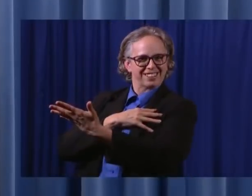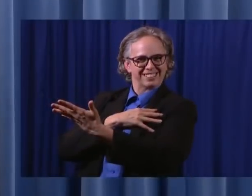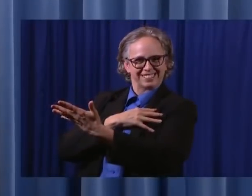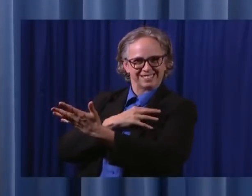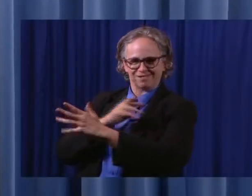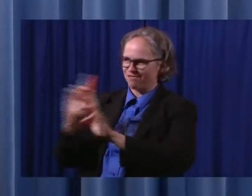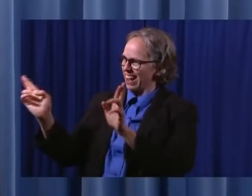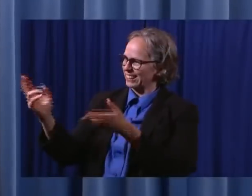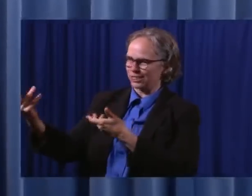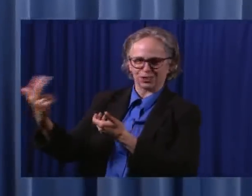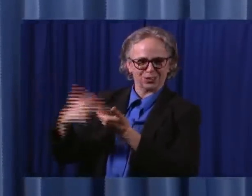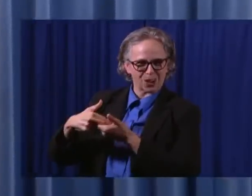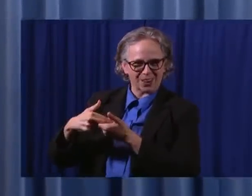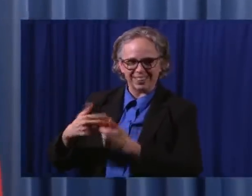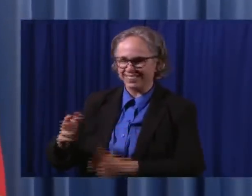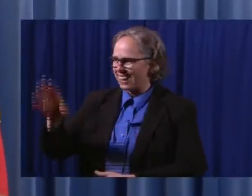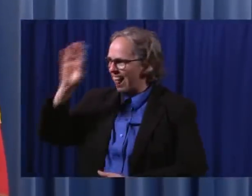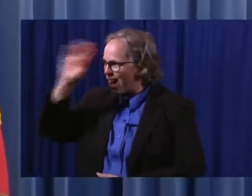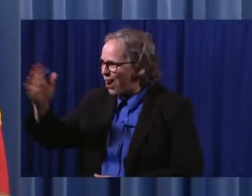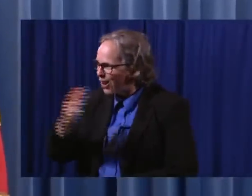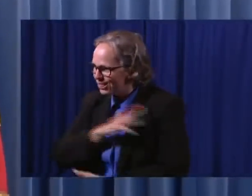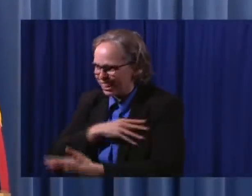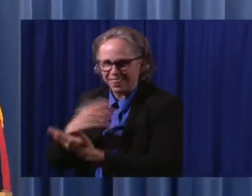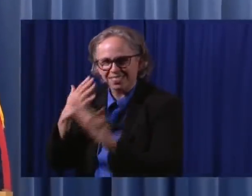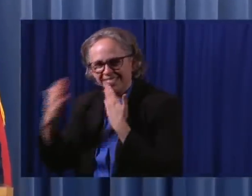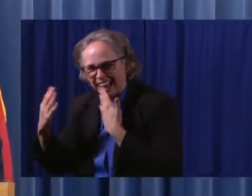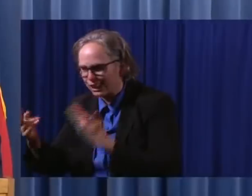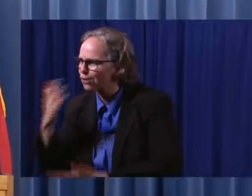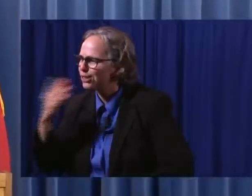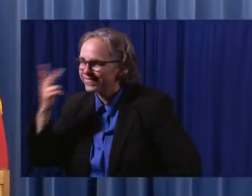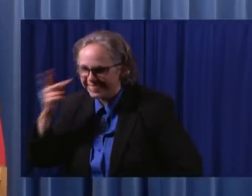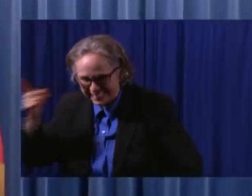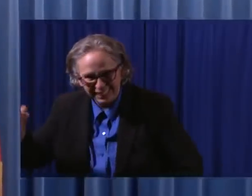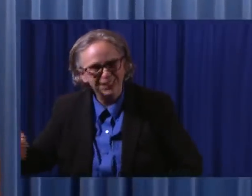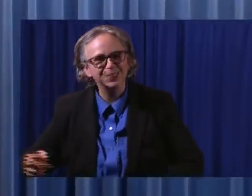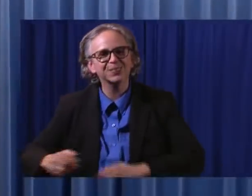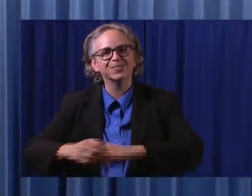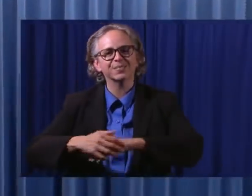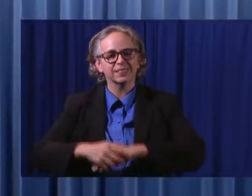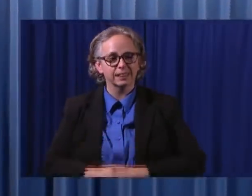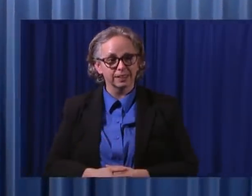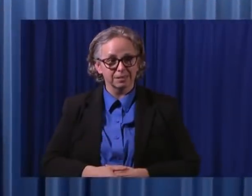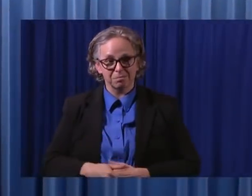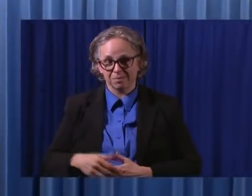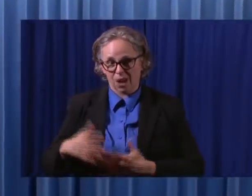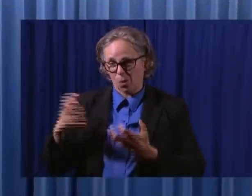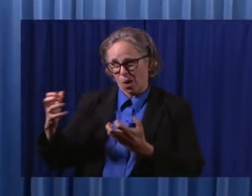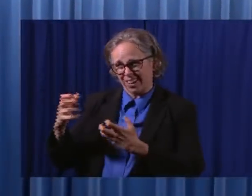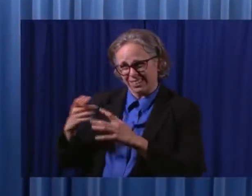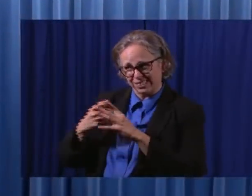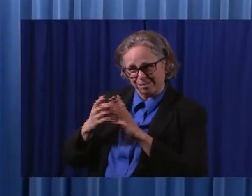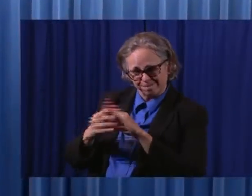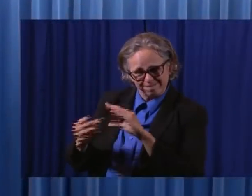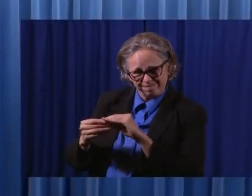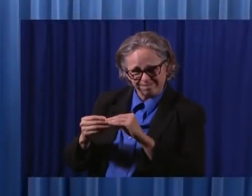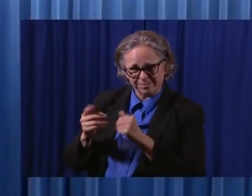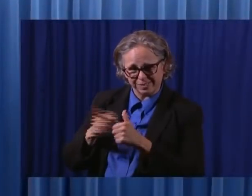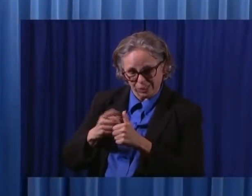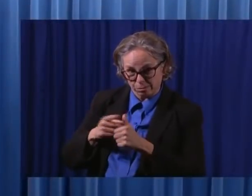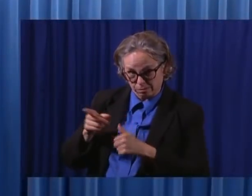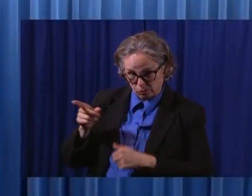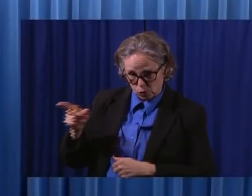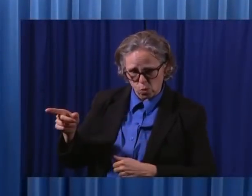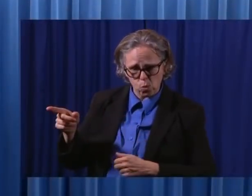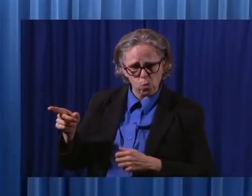here. Good to see you again. And I want to start by congratulating you and your bride,